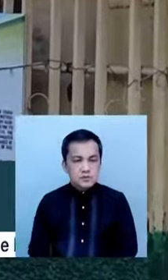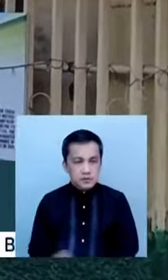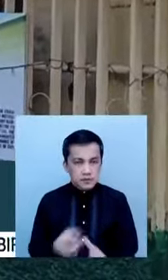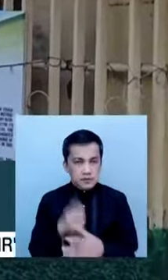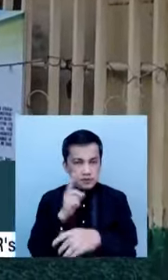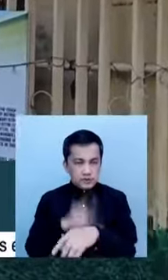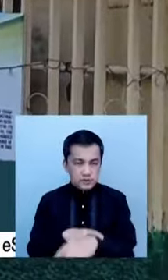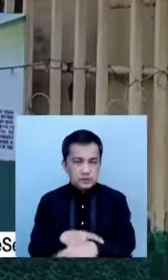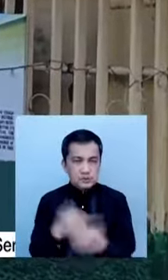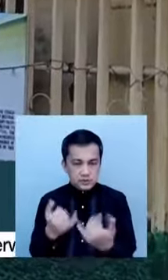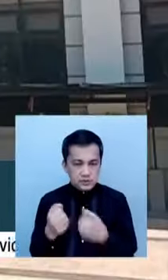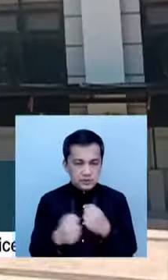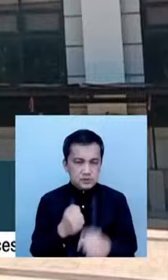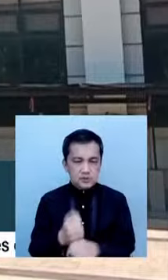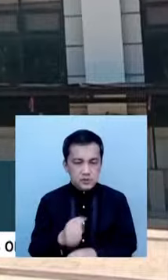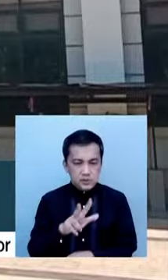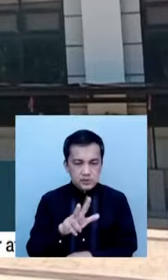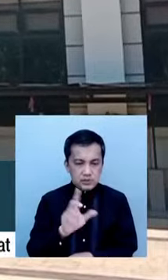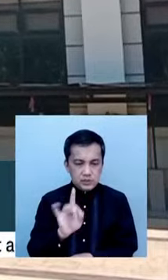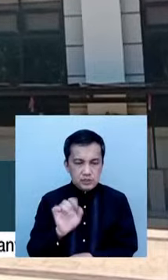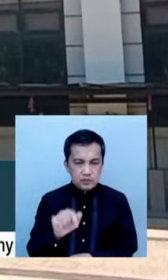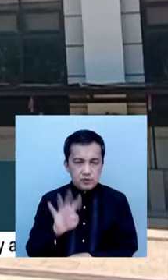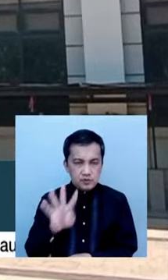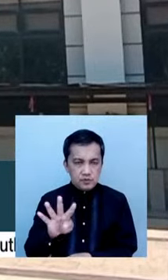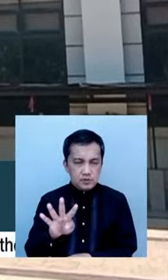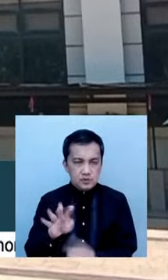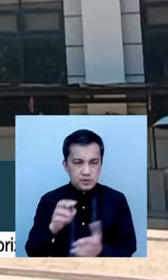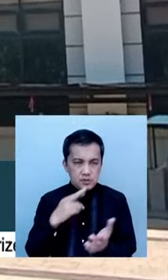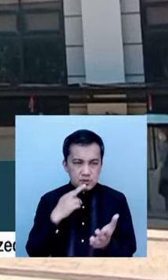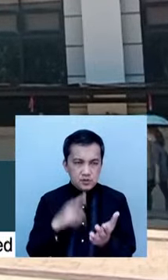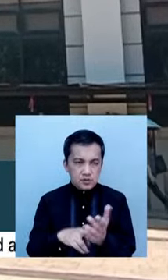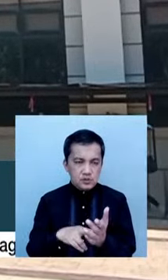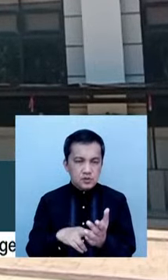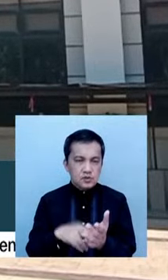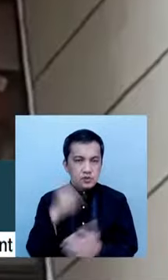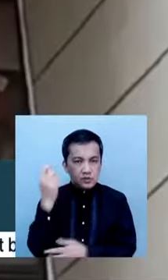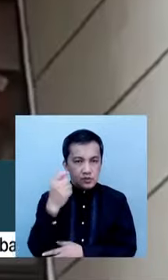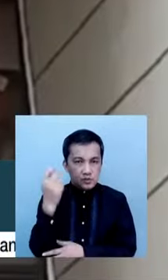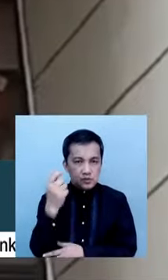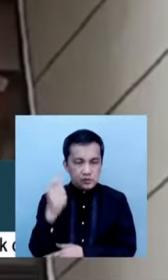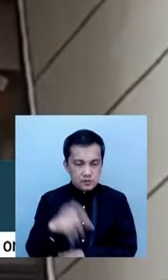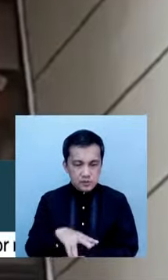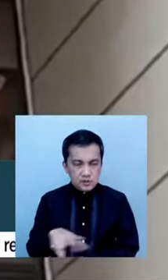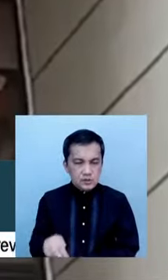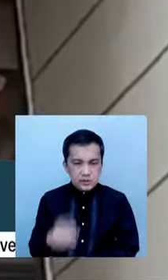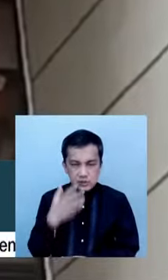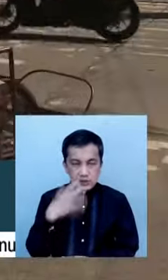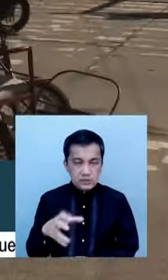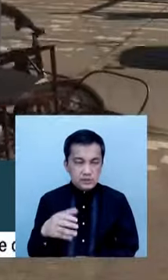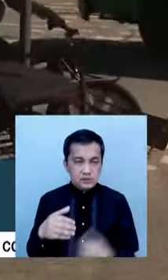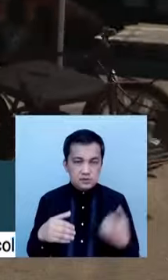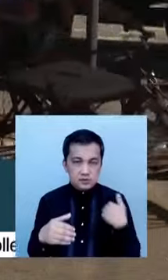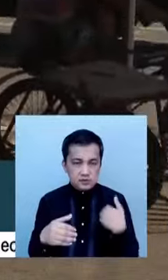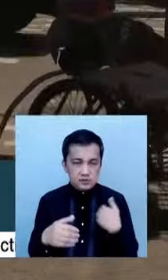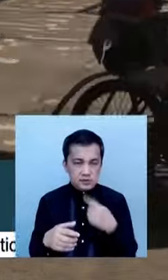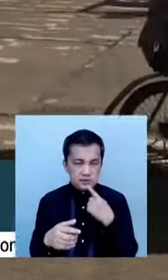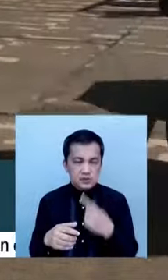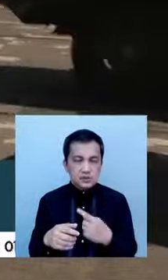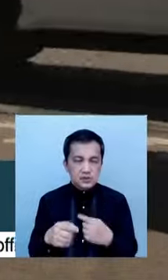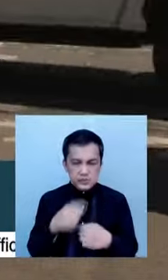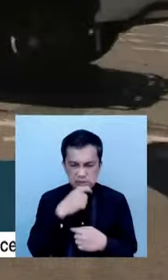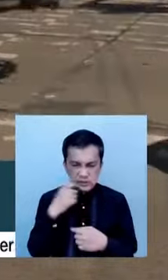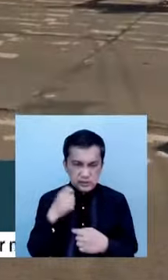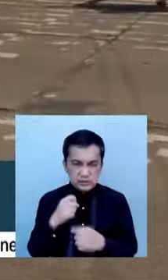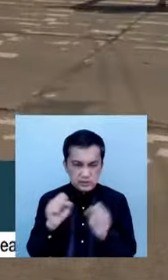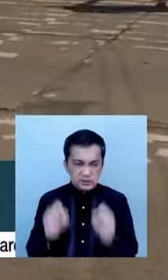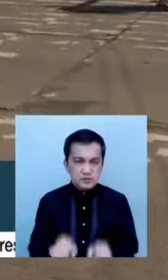year. 38.4 degrees Celsius was recorded in Tuguegalau City, Cagayan, the hottest yet this warm and dry season. San Jose